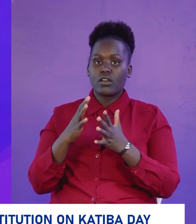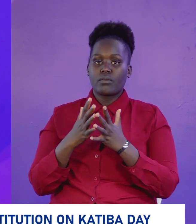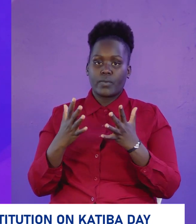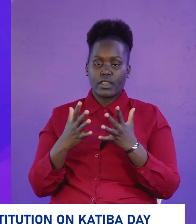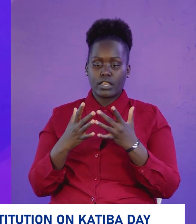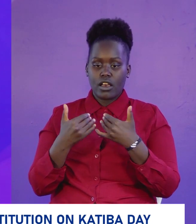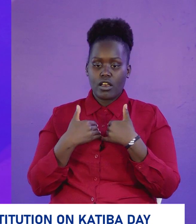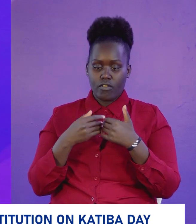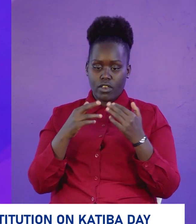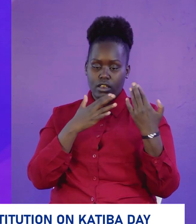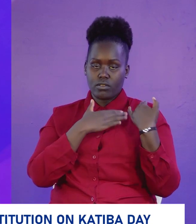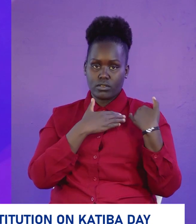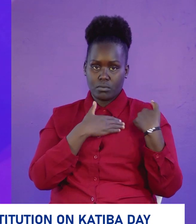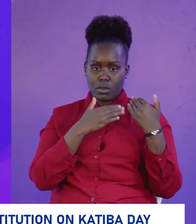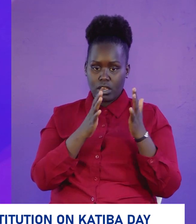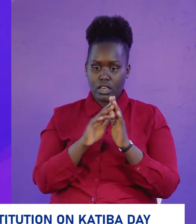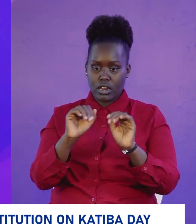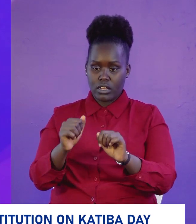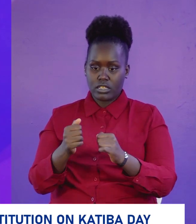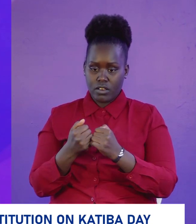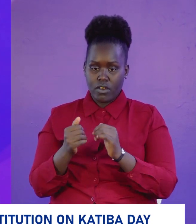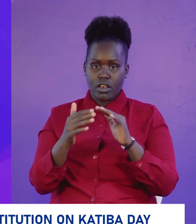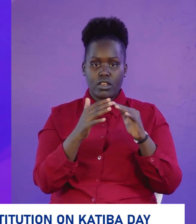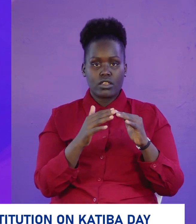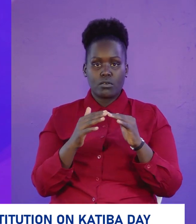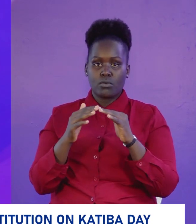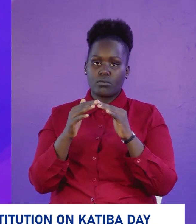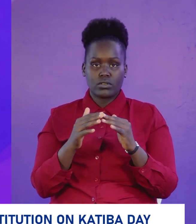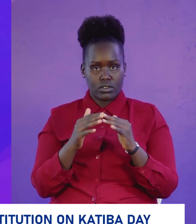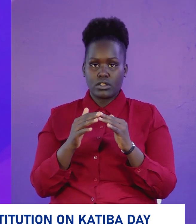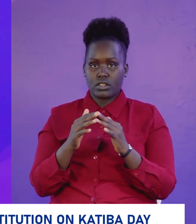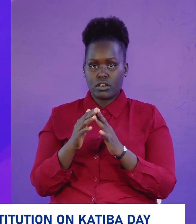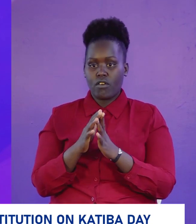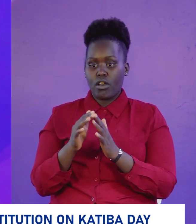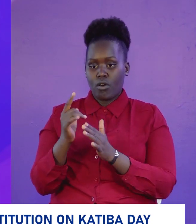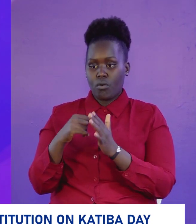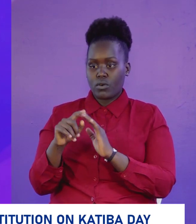enhancing accountability, and preserving the democratic gains Kenya has achieved.